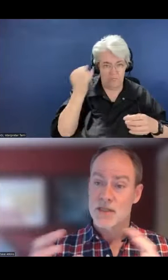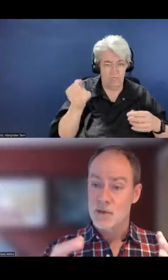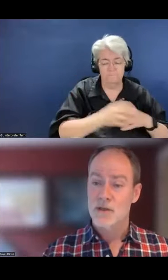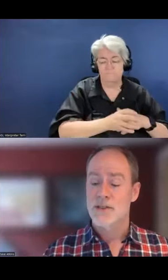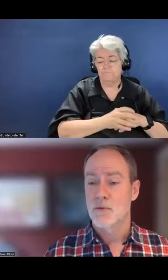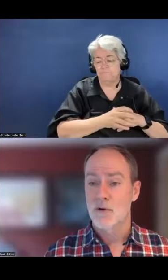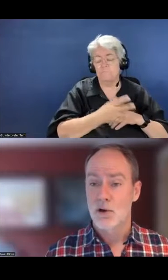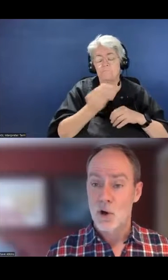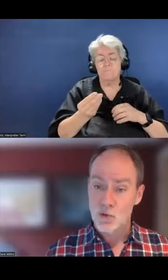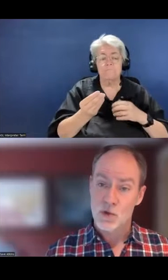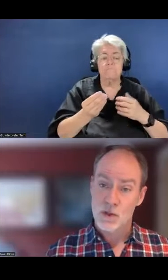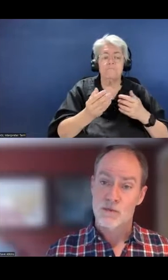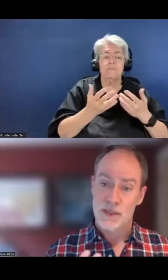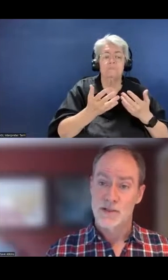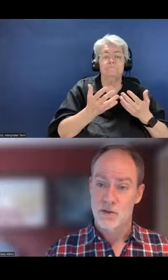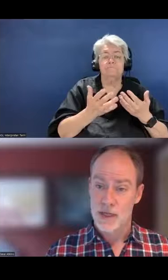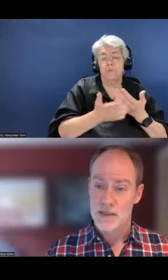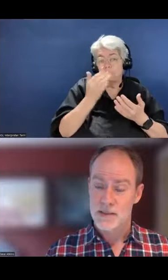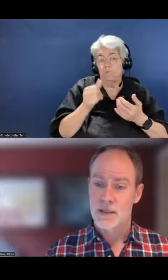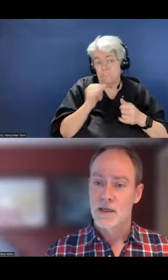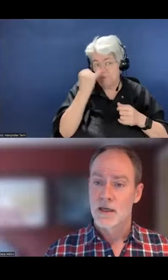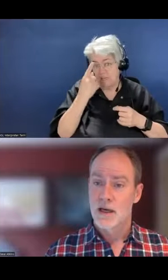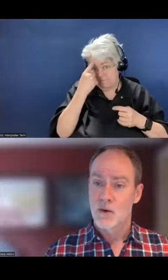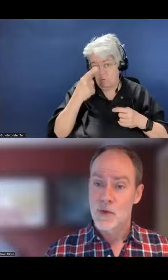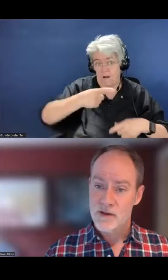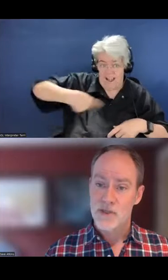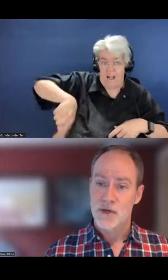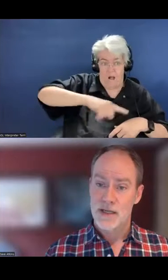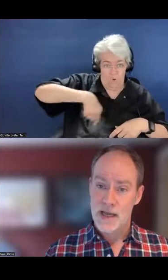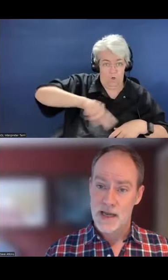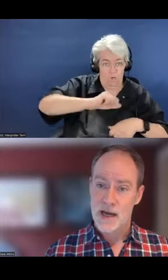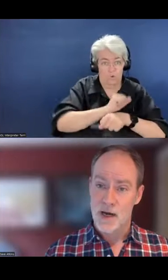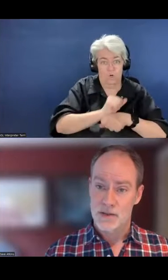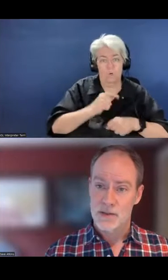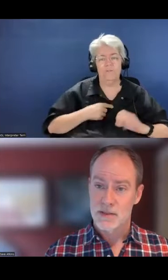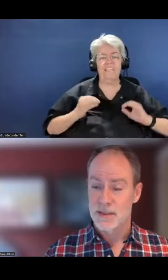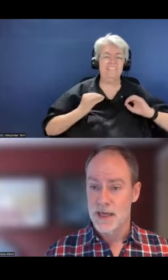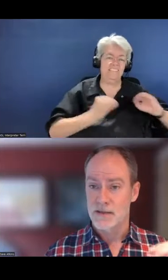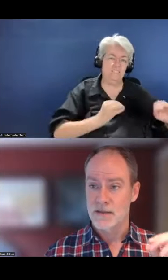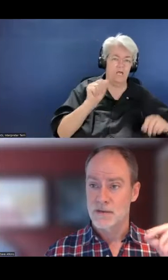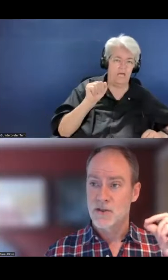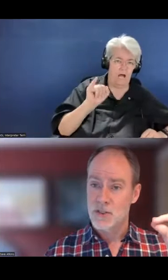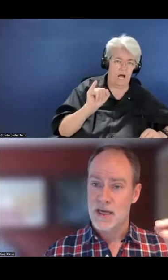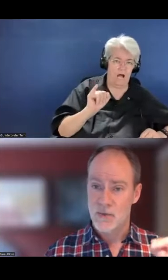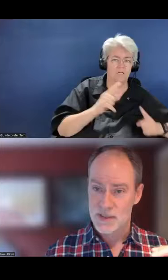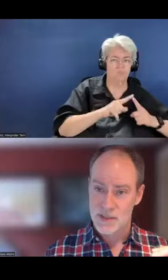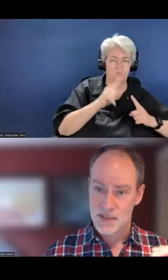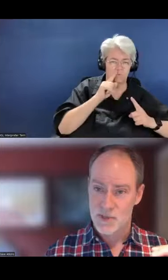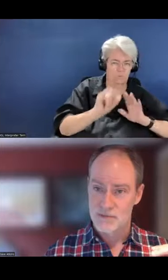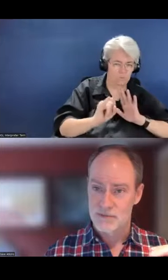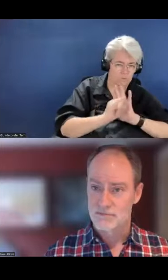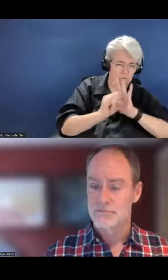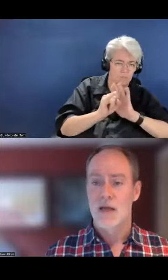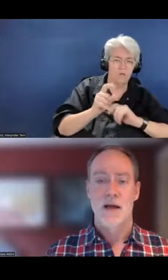Somewhat similar in some of our own work related to crisis, we have been training AI models to detect suicide risk